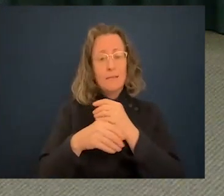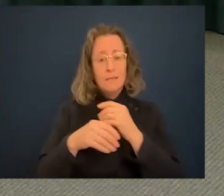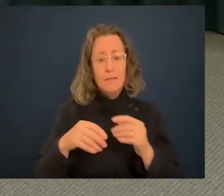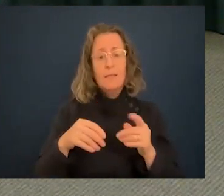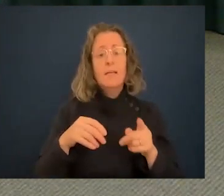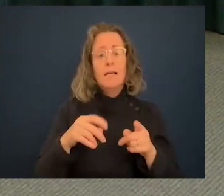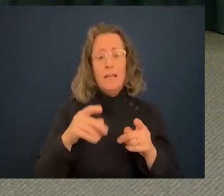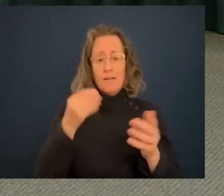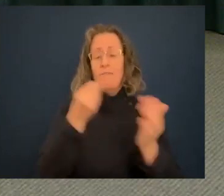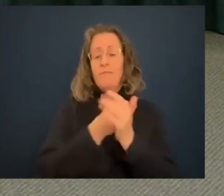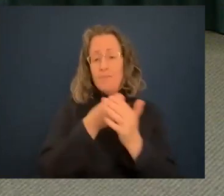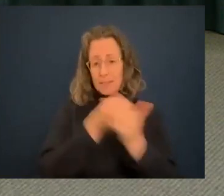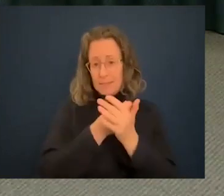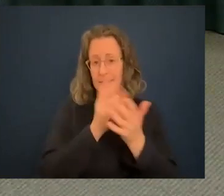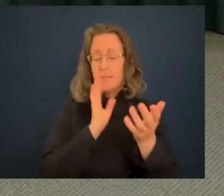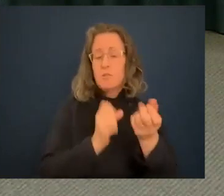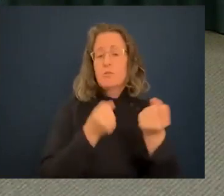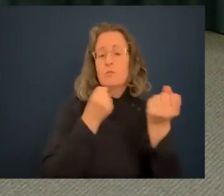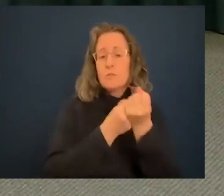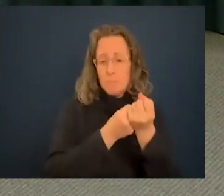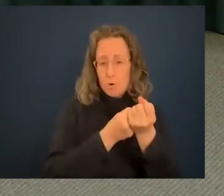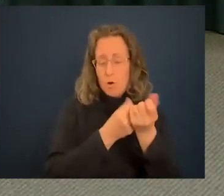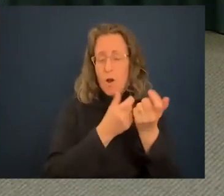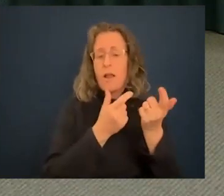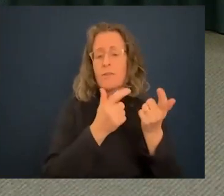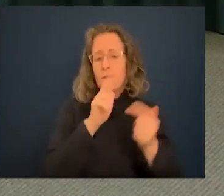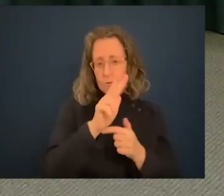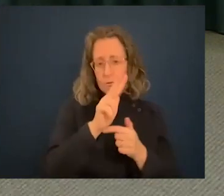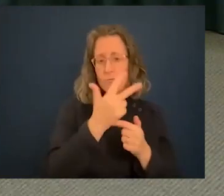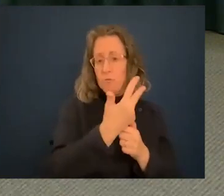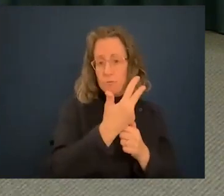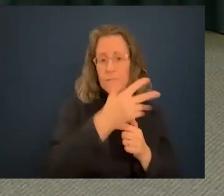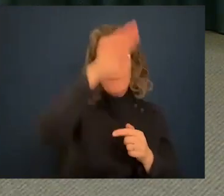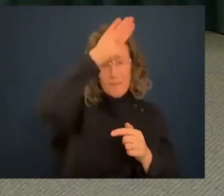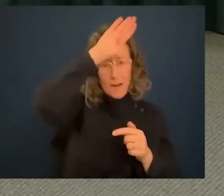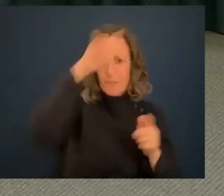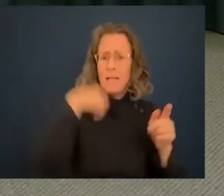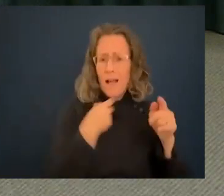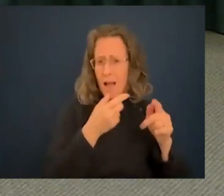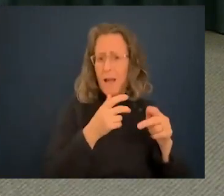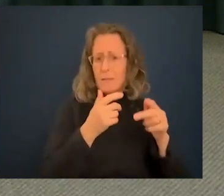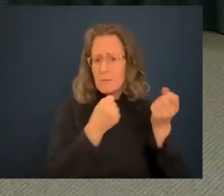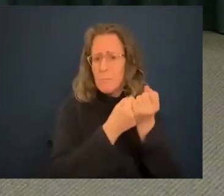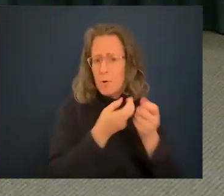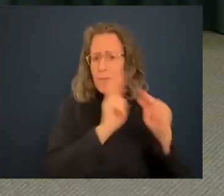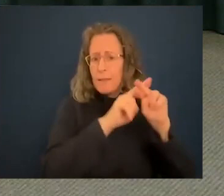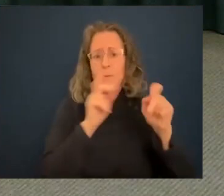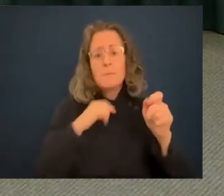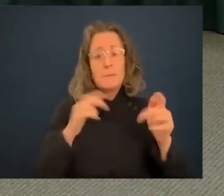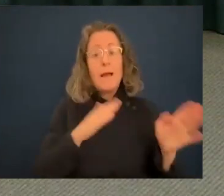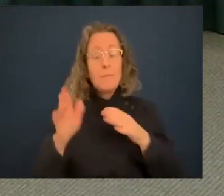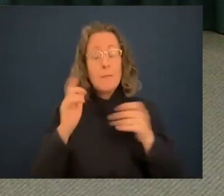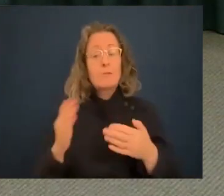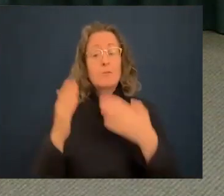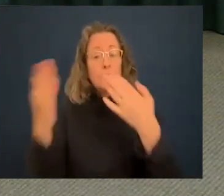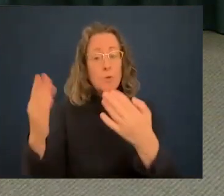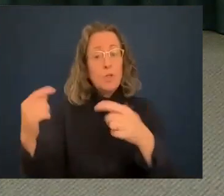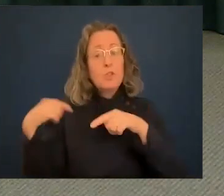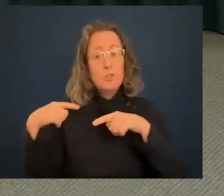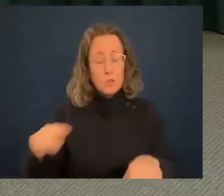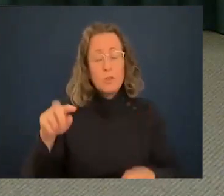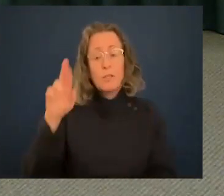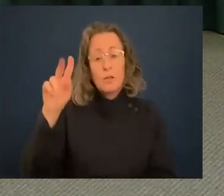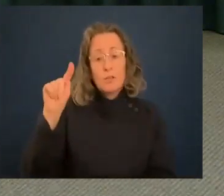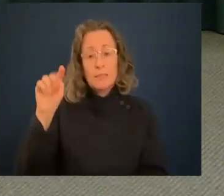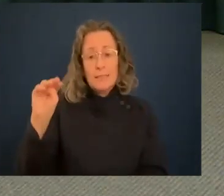firefighters the change in Staffing which I support thank you uh